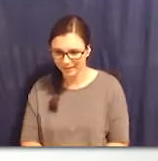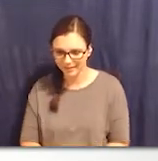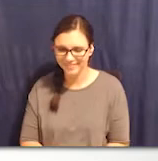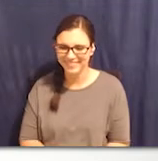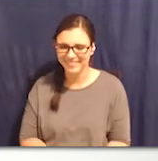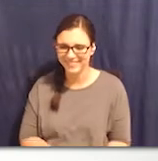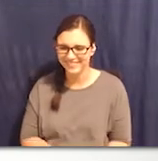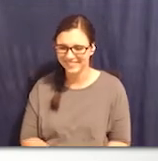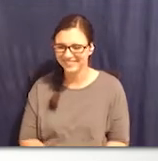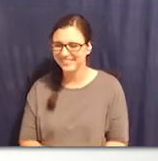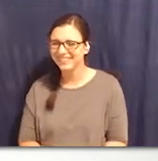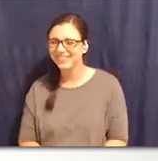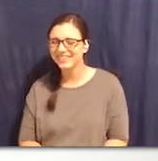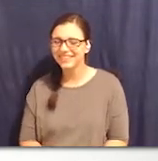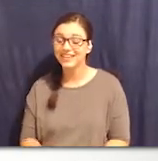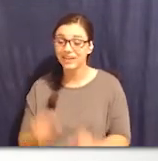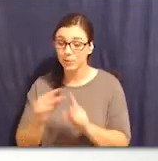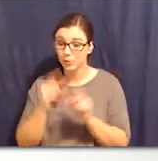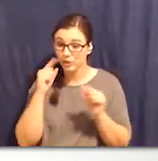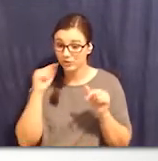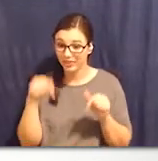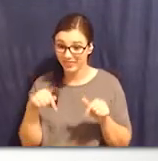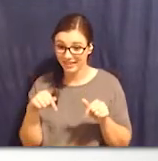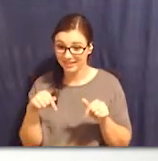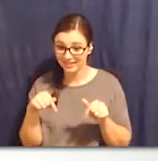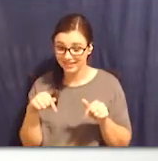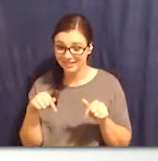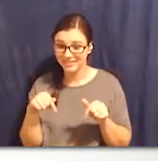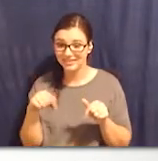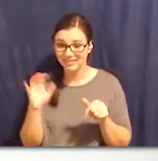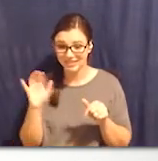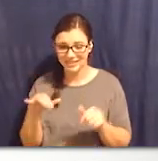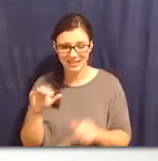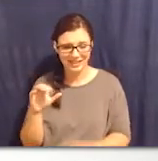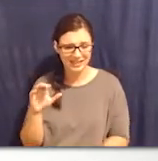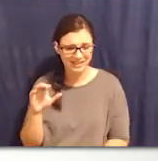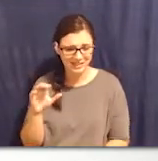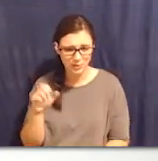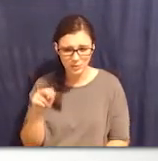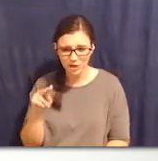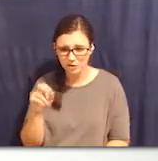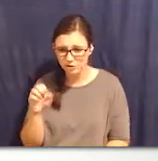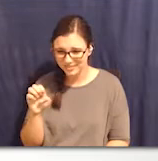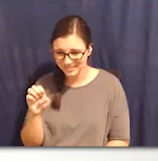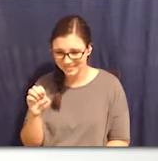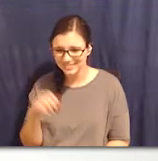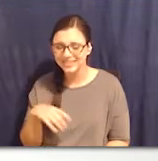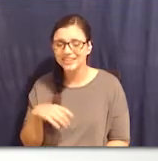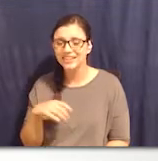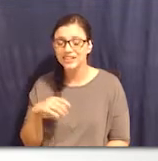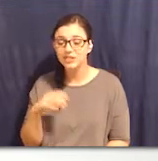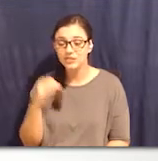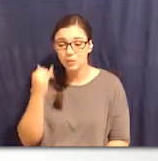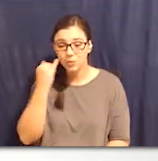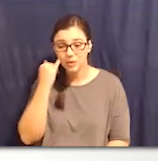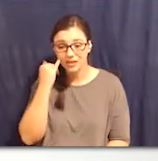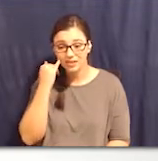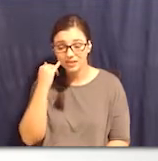threw them out. There's a word for this in Yiddish. It's called nachas.